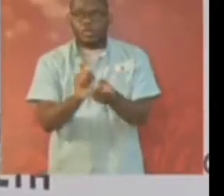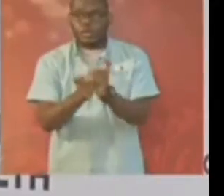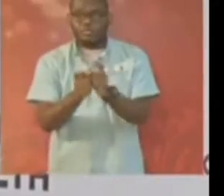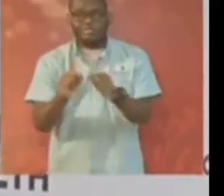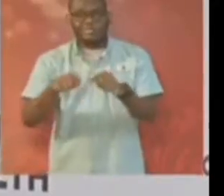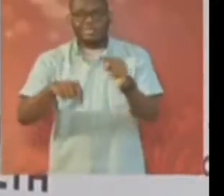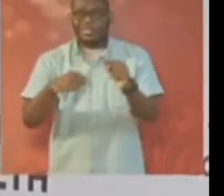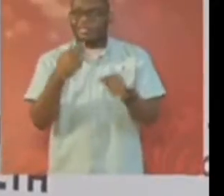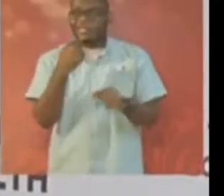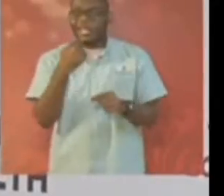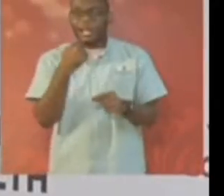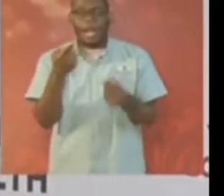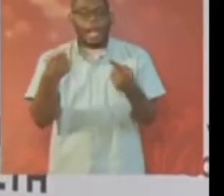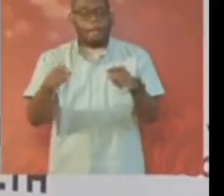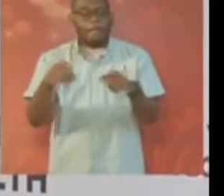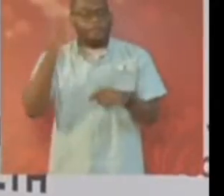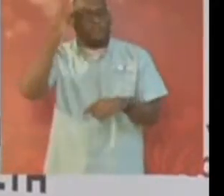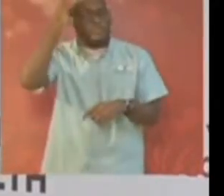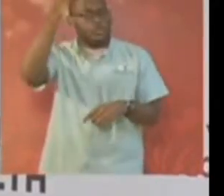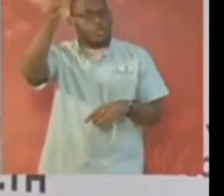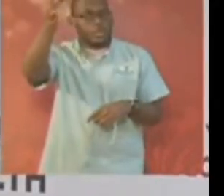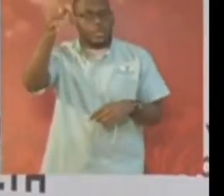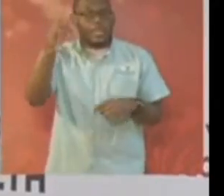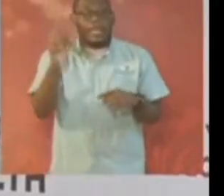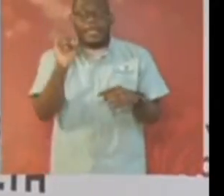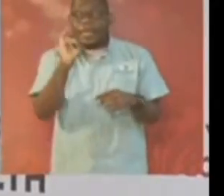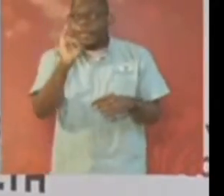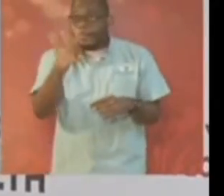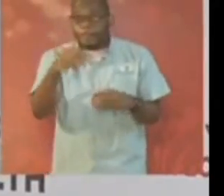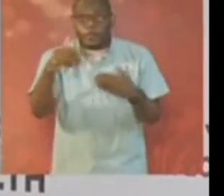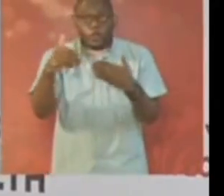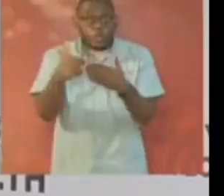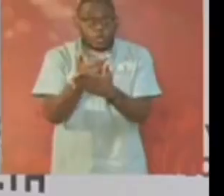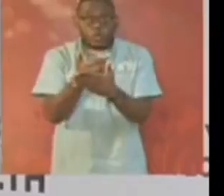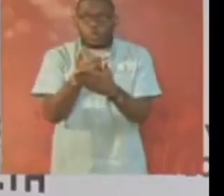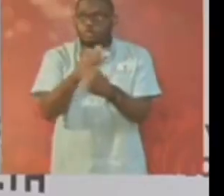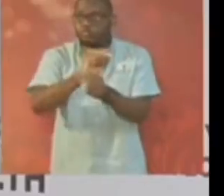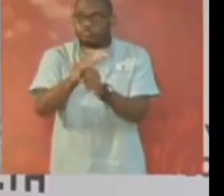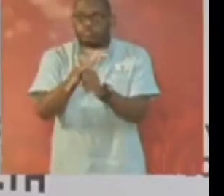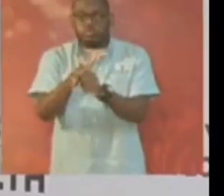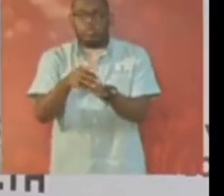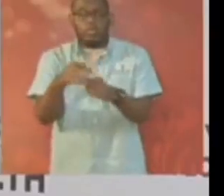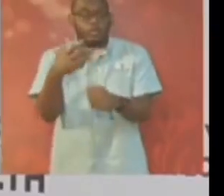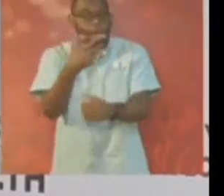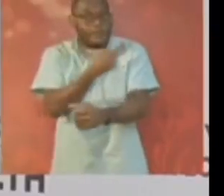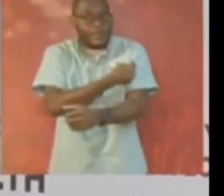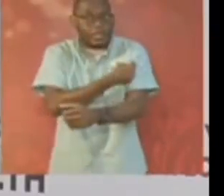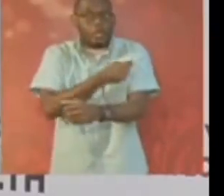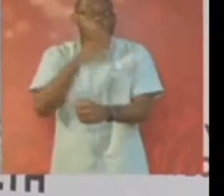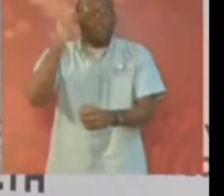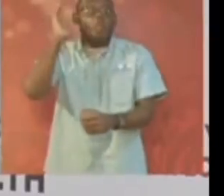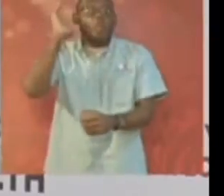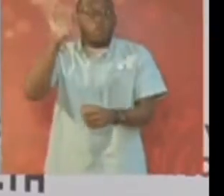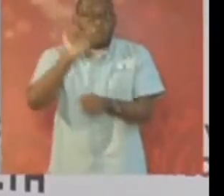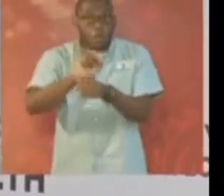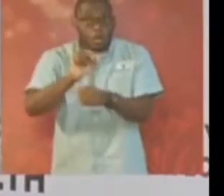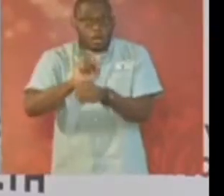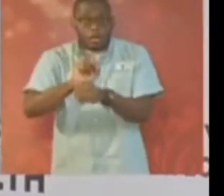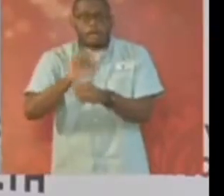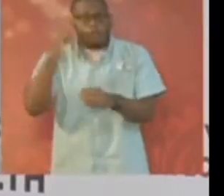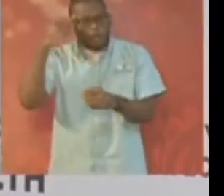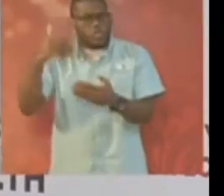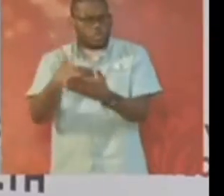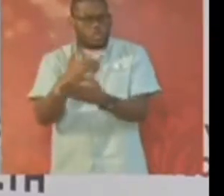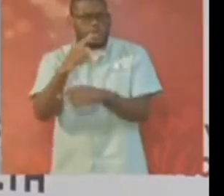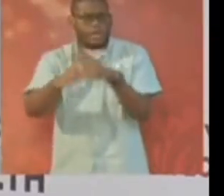exactly how a mutation will affect the efficacy of the vaccine. What we can do and what is being done at